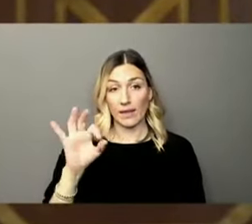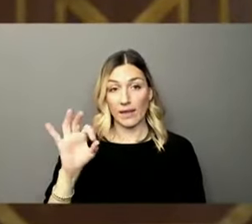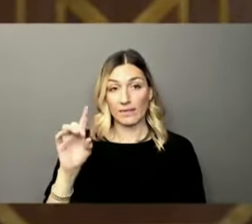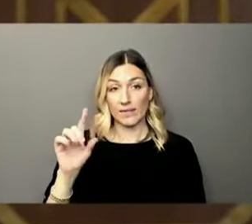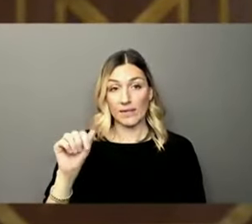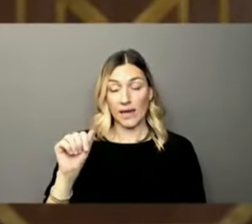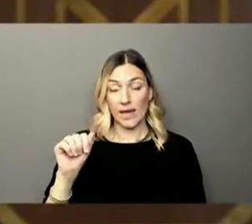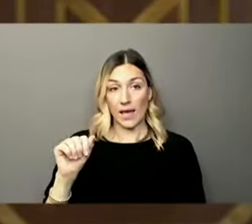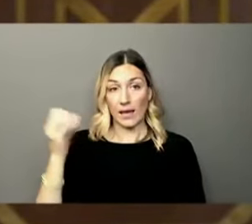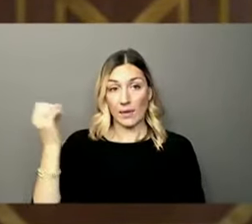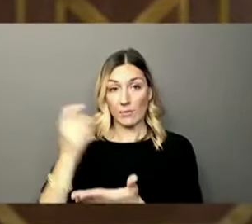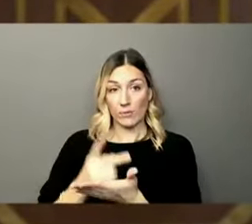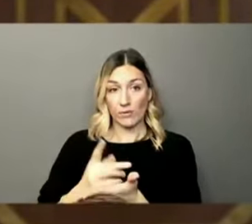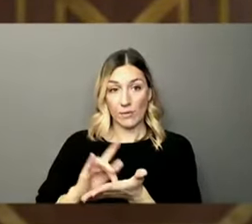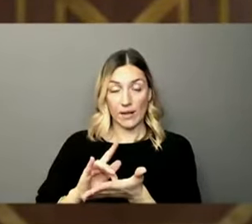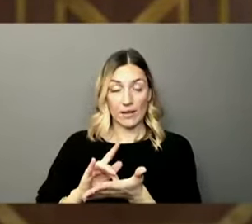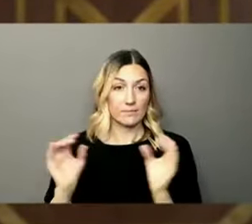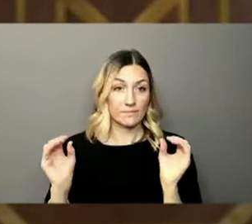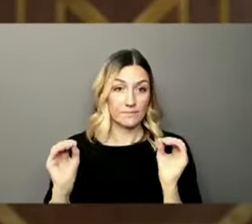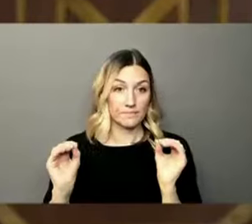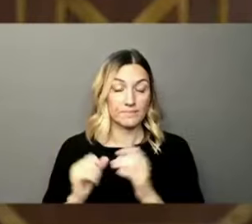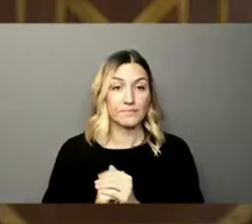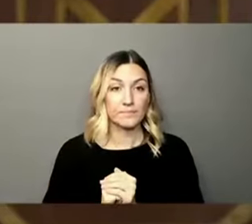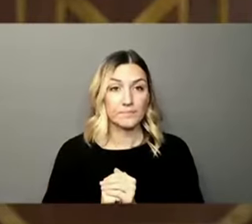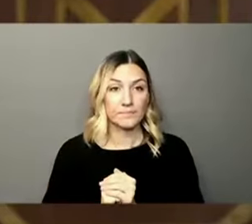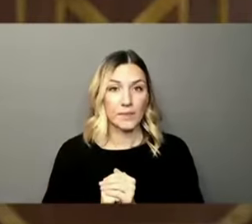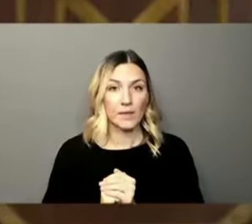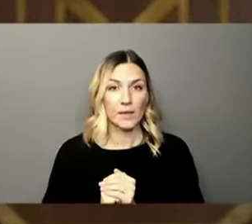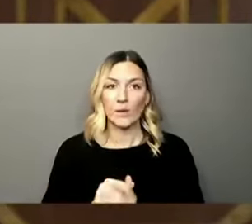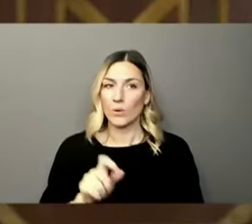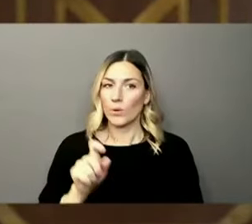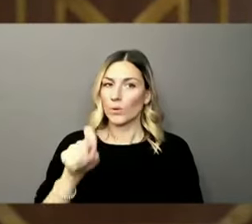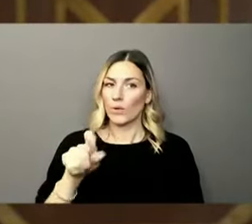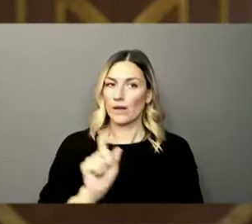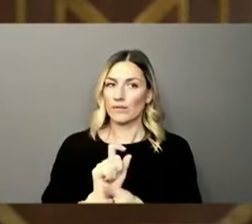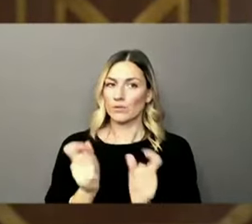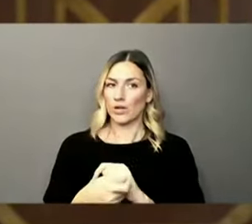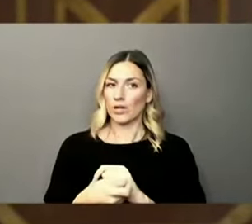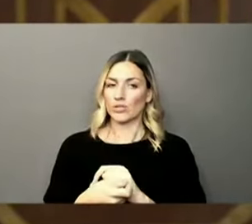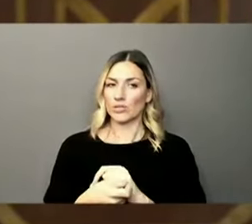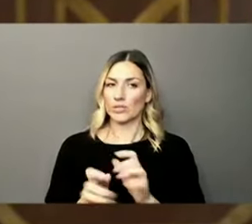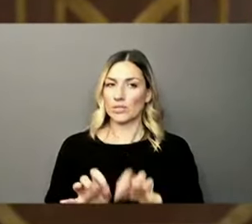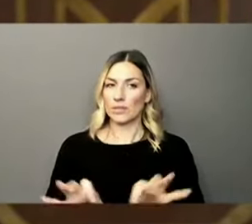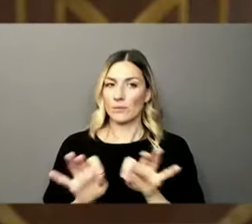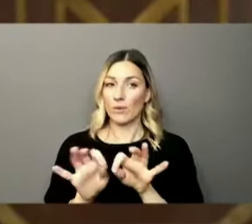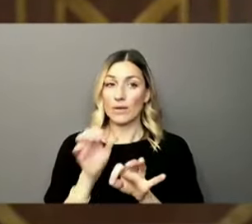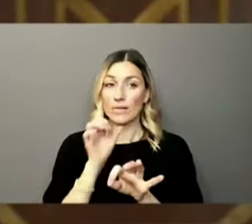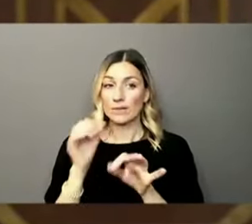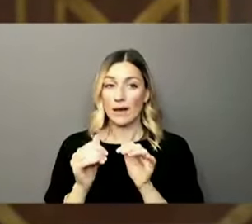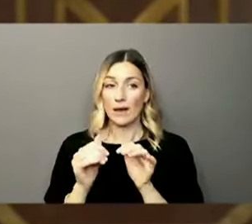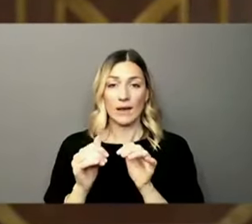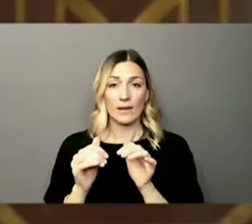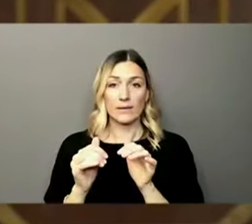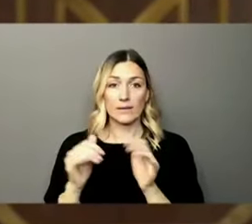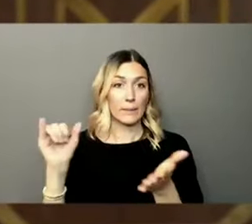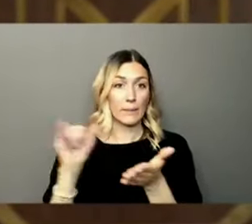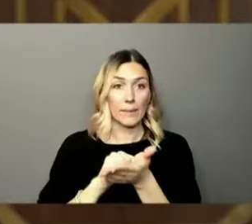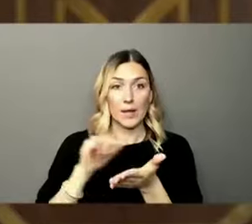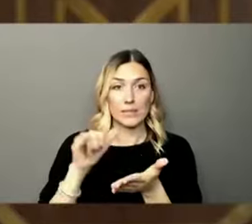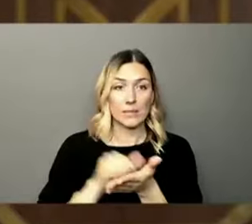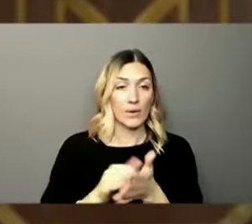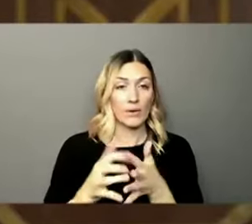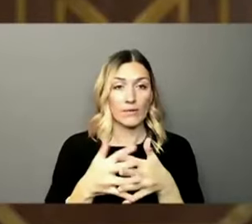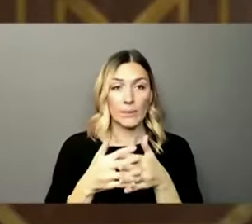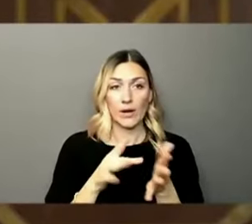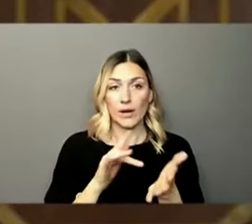of long COVID. This must change. We really need to change this. It's not beyond the might and the prowess of American medicine